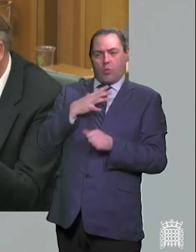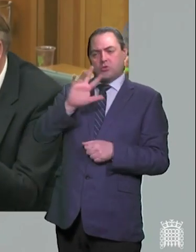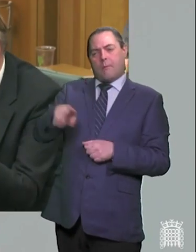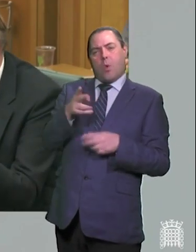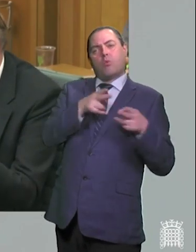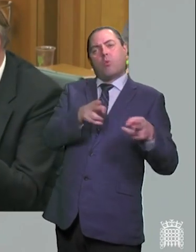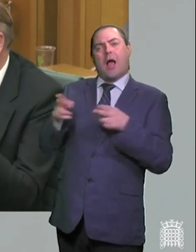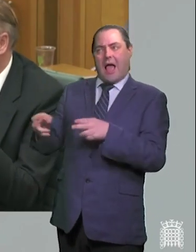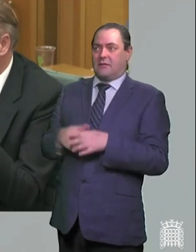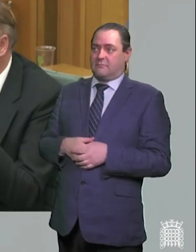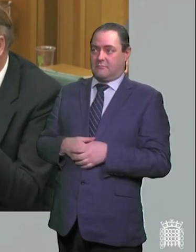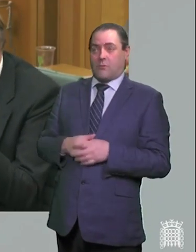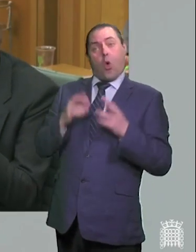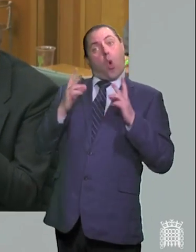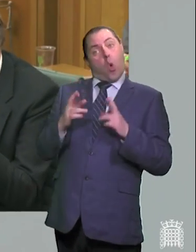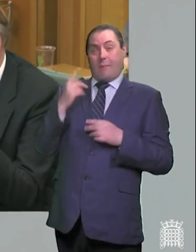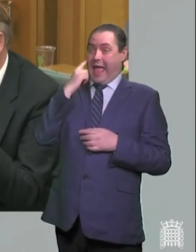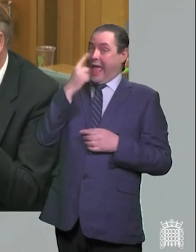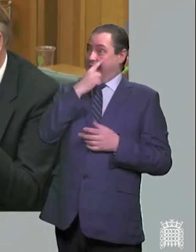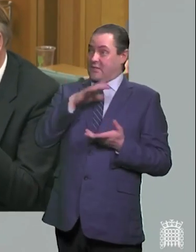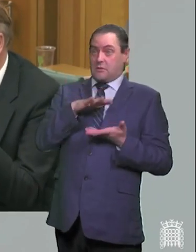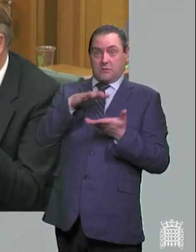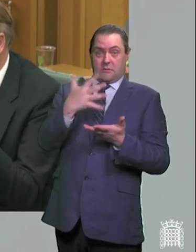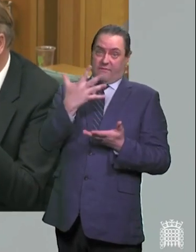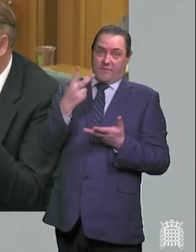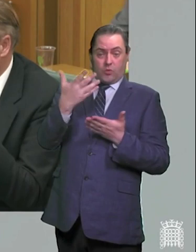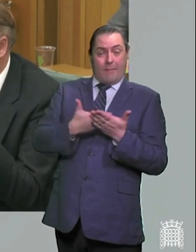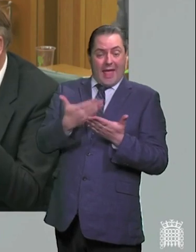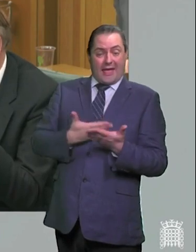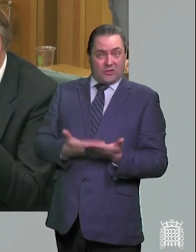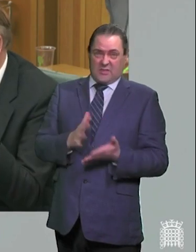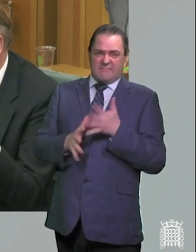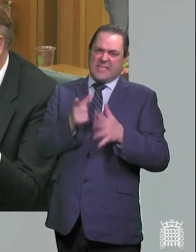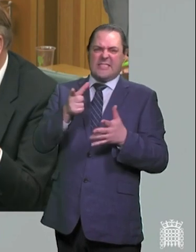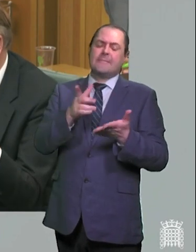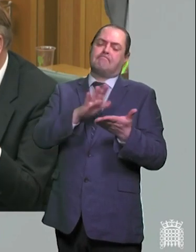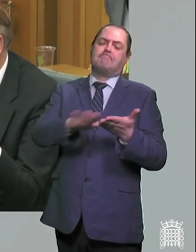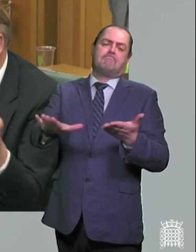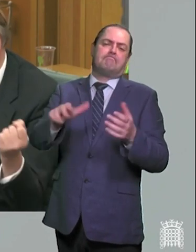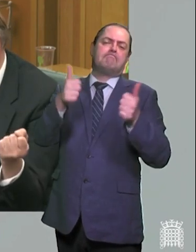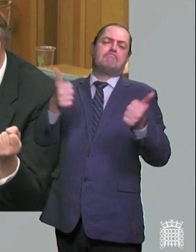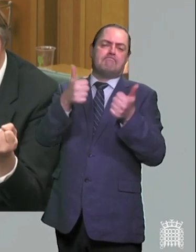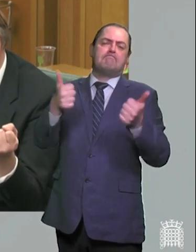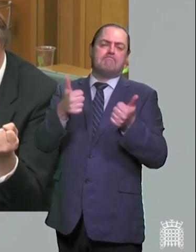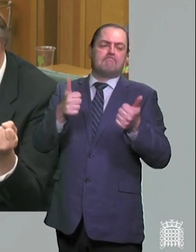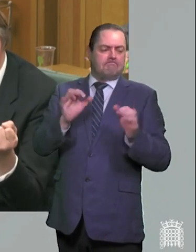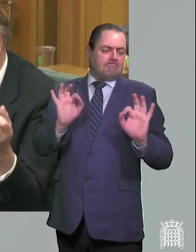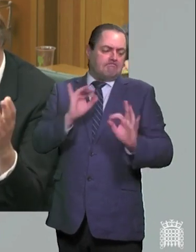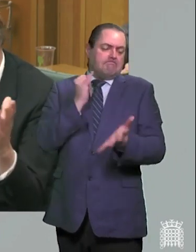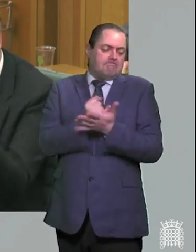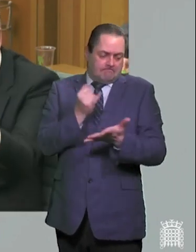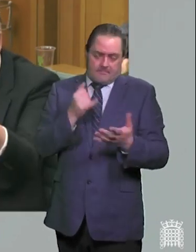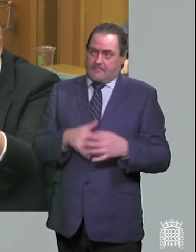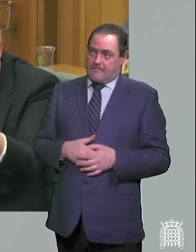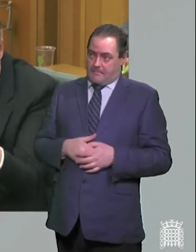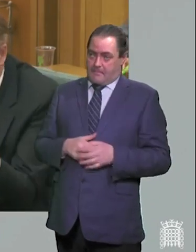They're hoping that the evidence you've given in 52 pages will exonerate you, give you a clean bill of health.